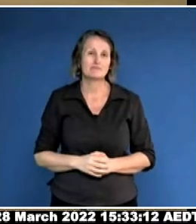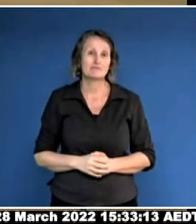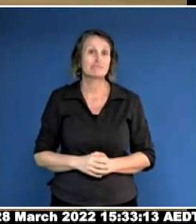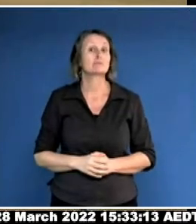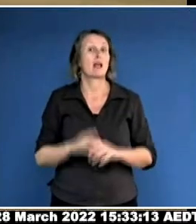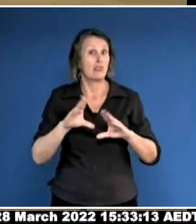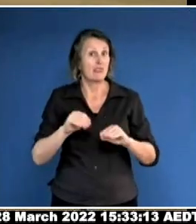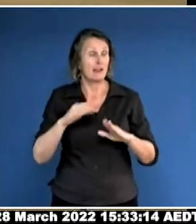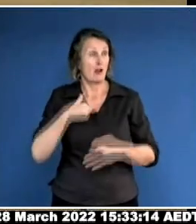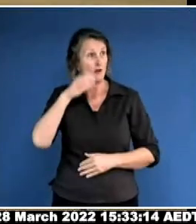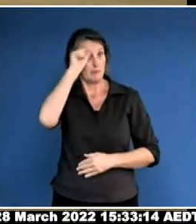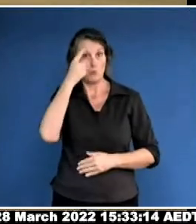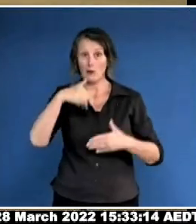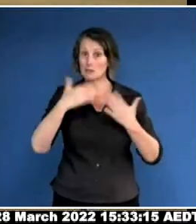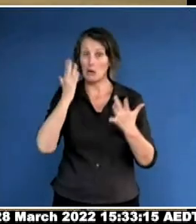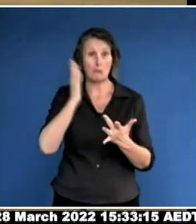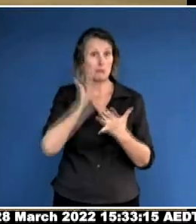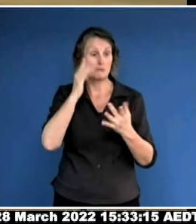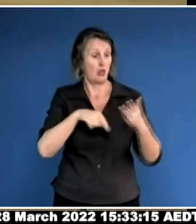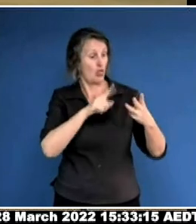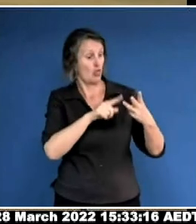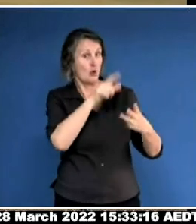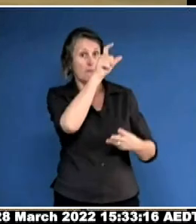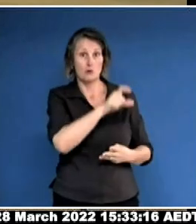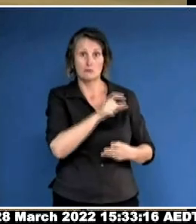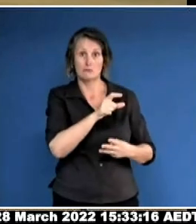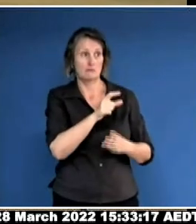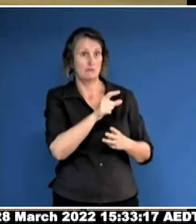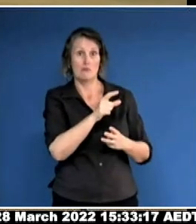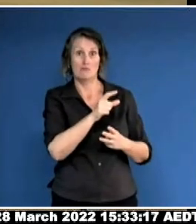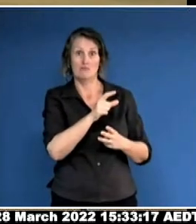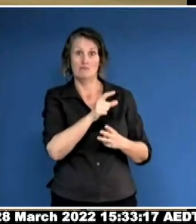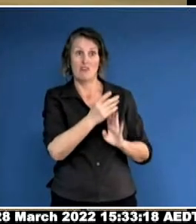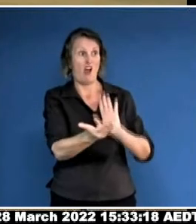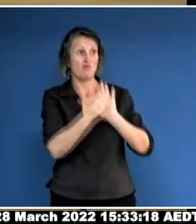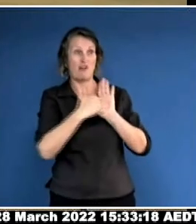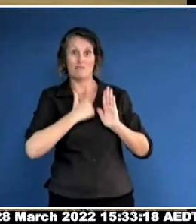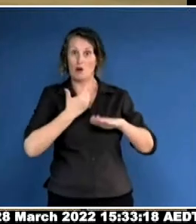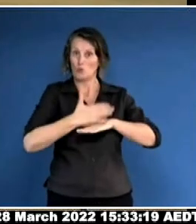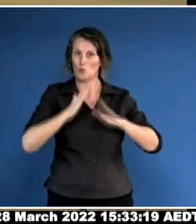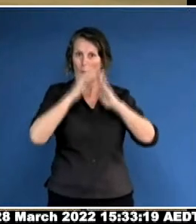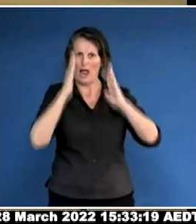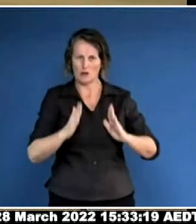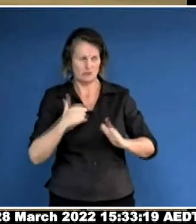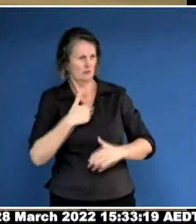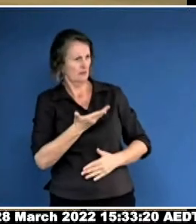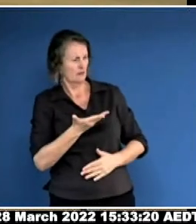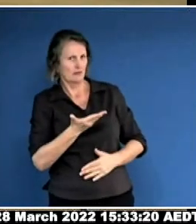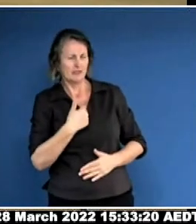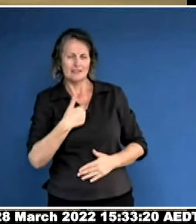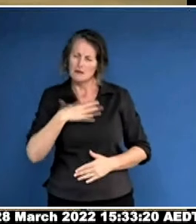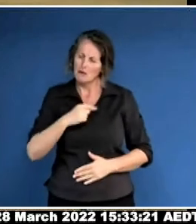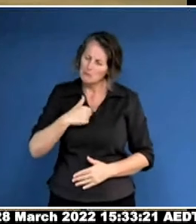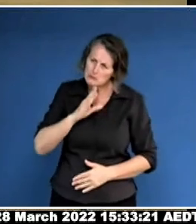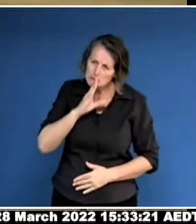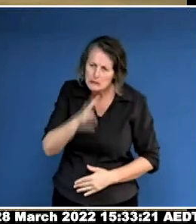at the house one day. I'm not sure how he found out where I was. He wanted me to let him into the house. He was saying that he was so